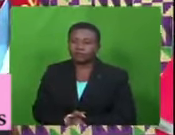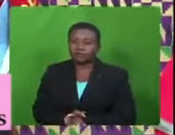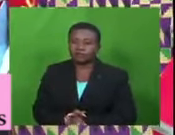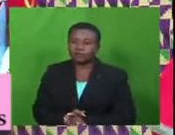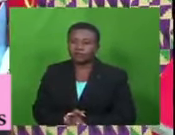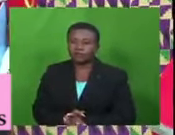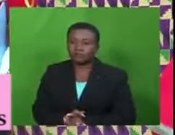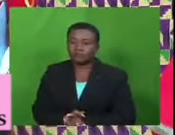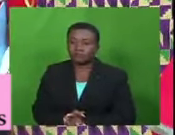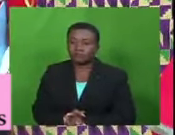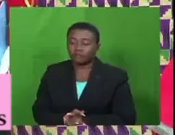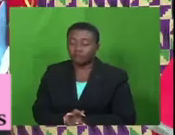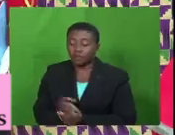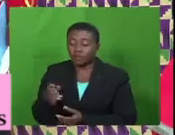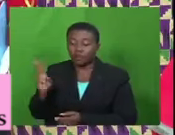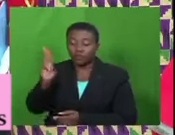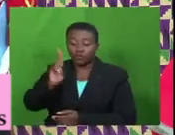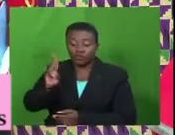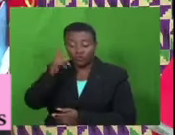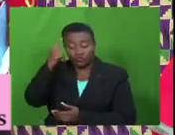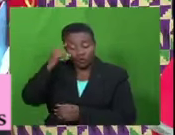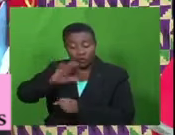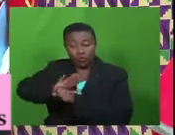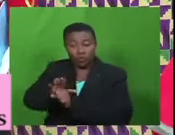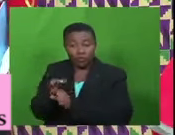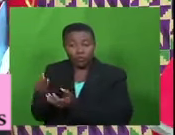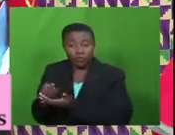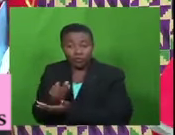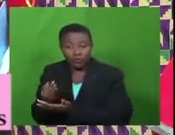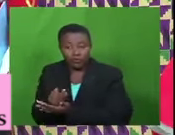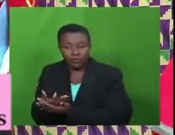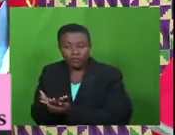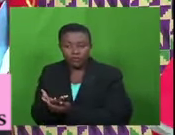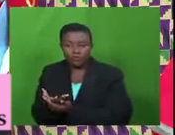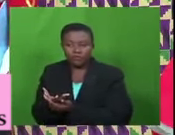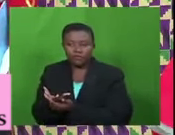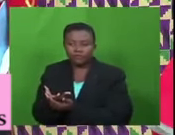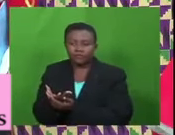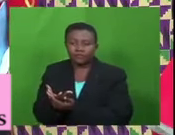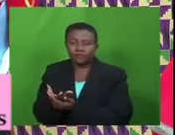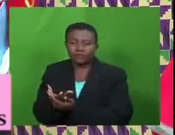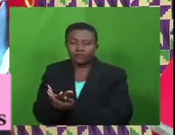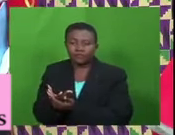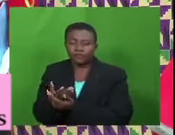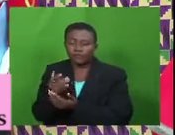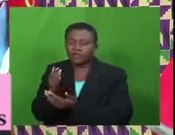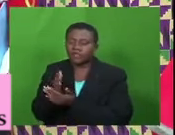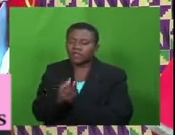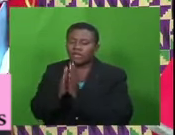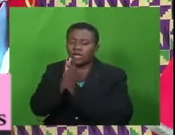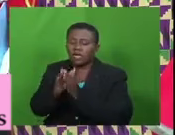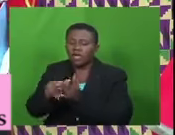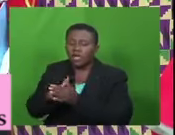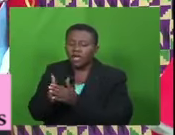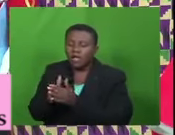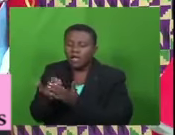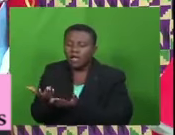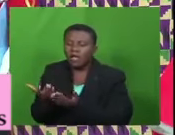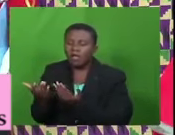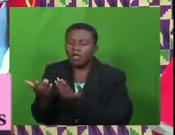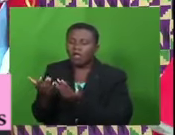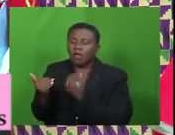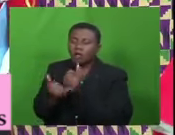Beyond the use of COVID funds, there are legitimate questions being asked about how the country's debt